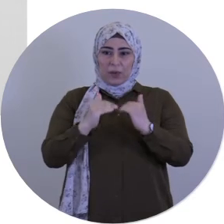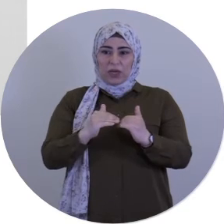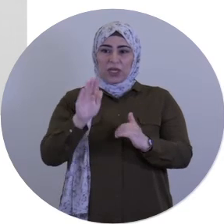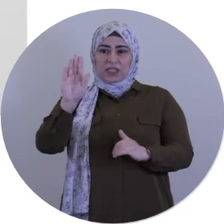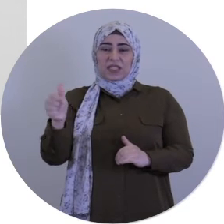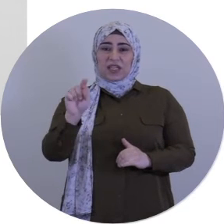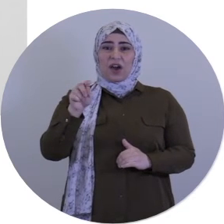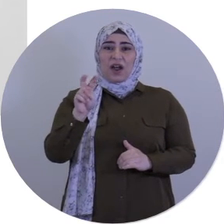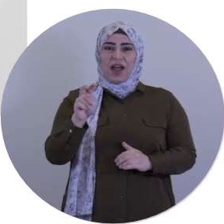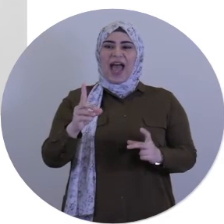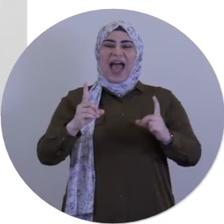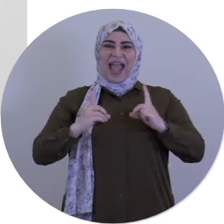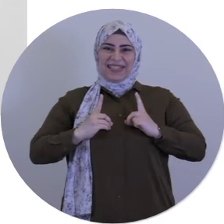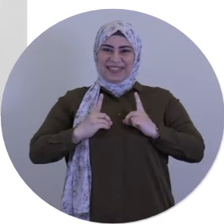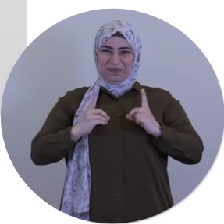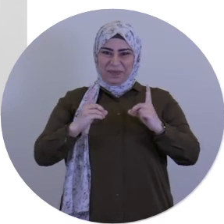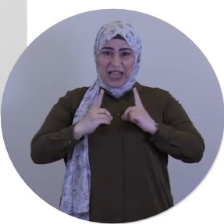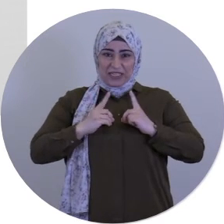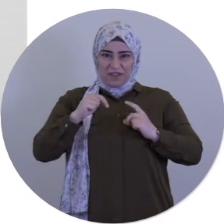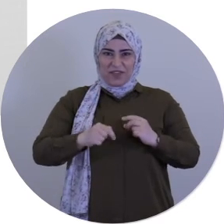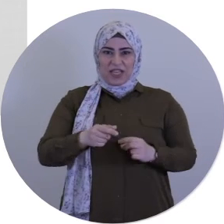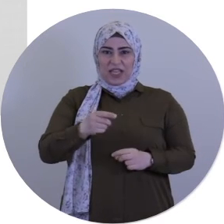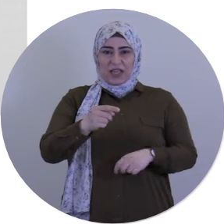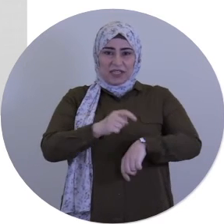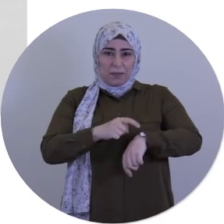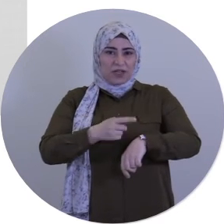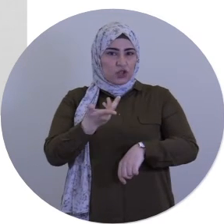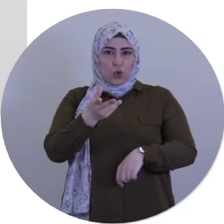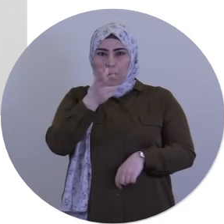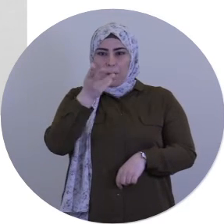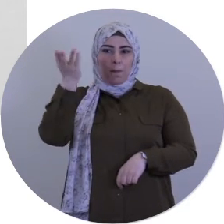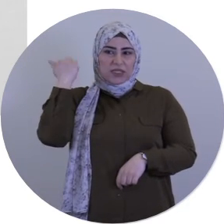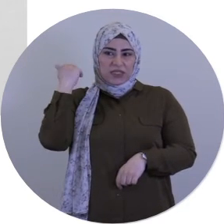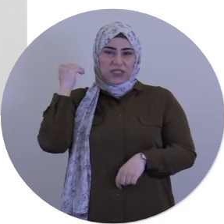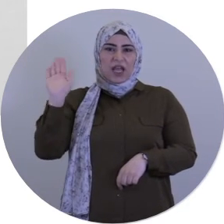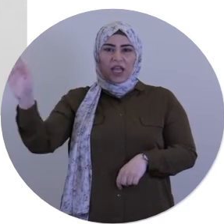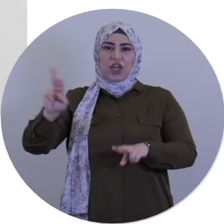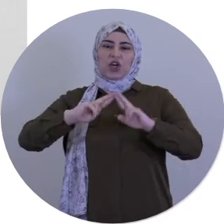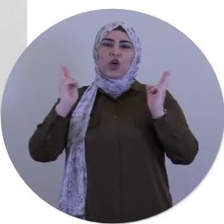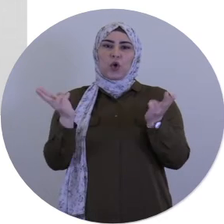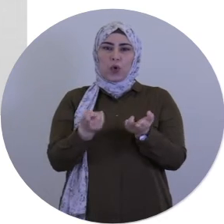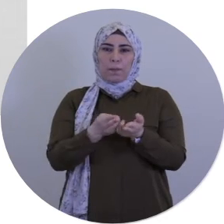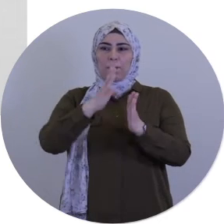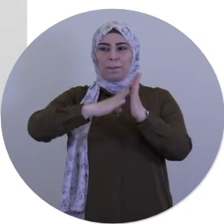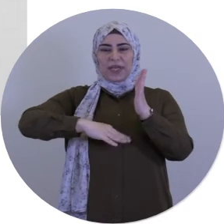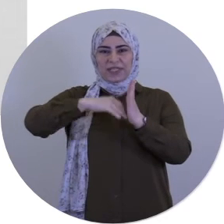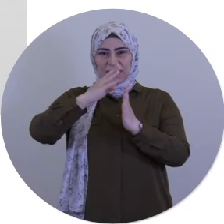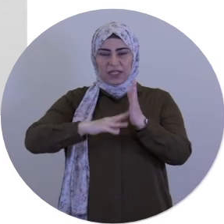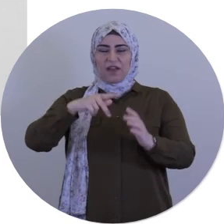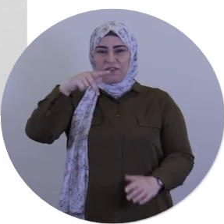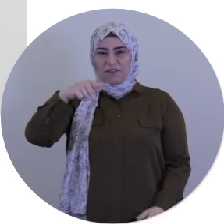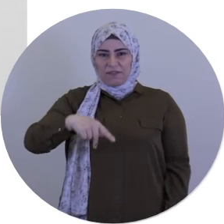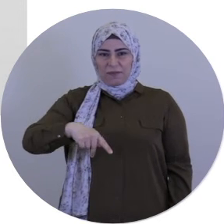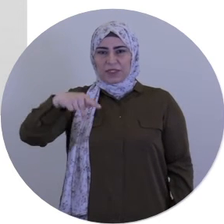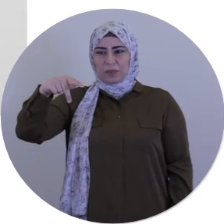easy. It might get a little bit tricky, but if you're not, let's look at it a little bit step at a